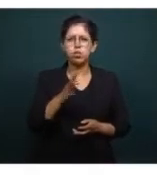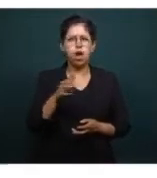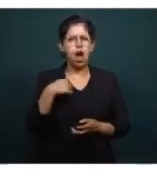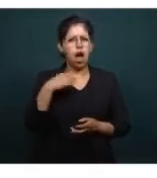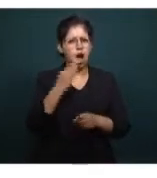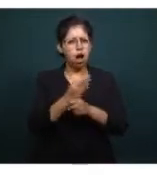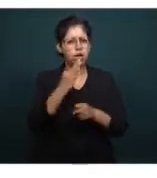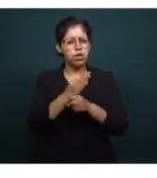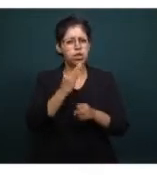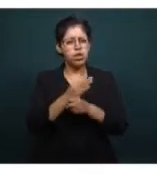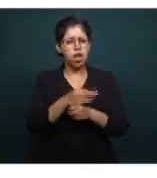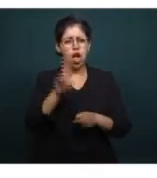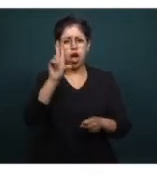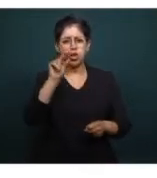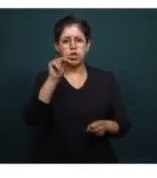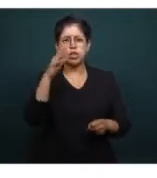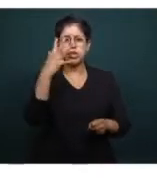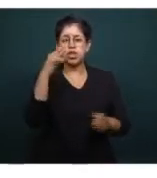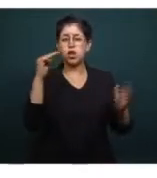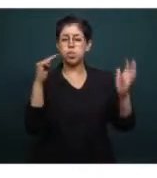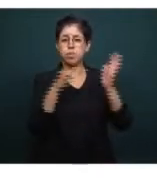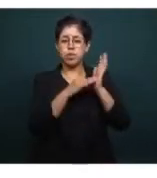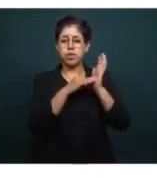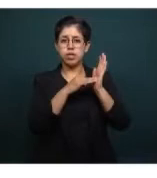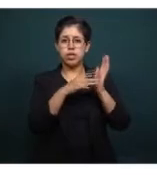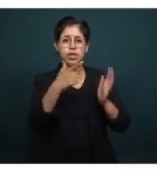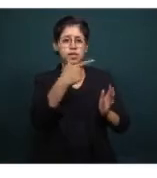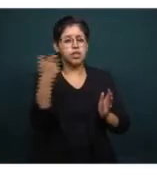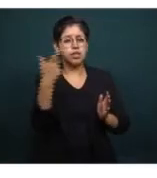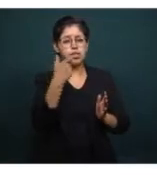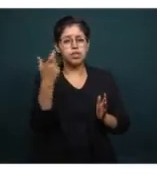momento comment. 85,790 We have